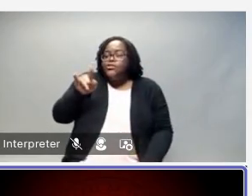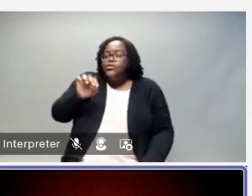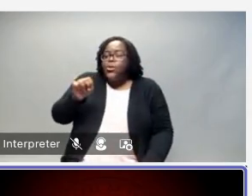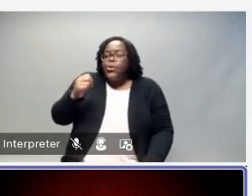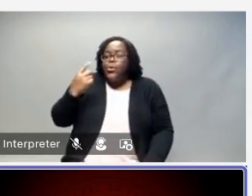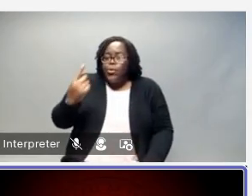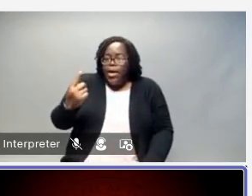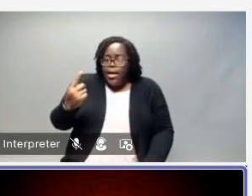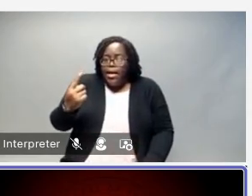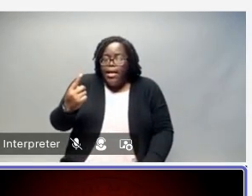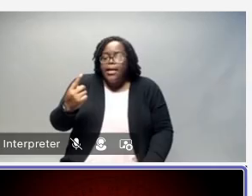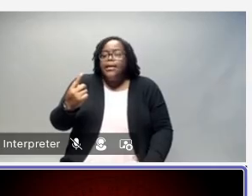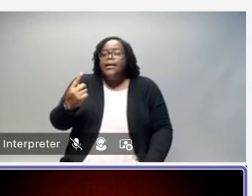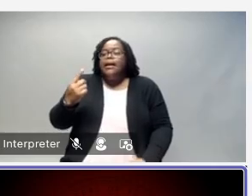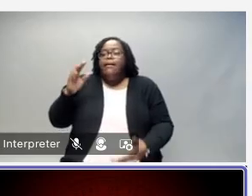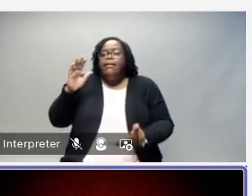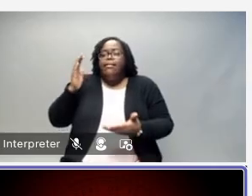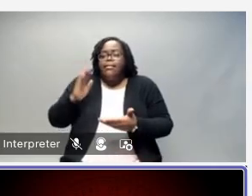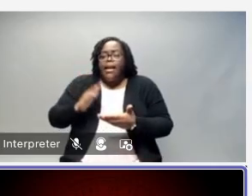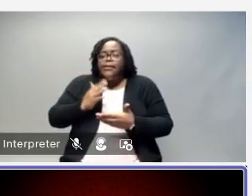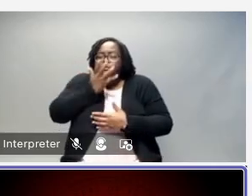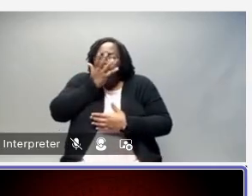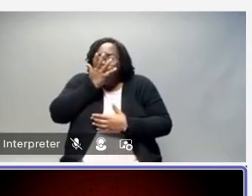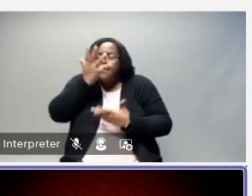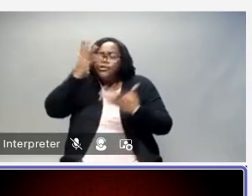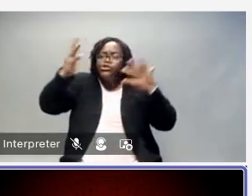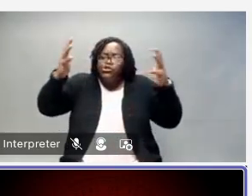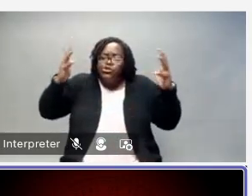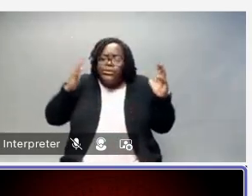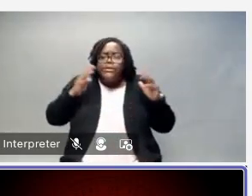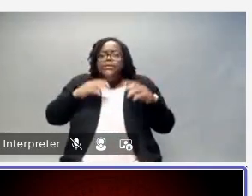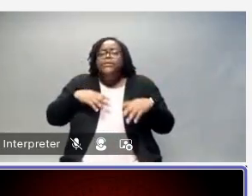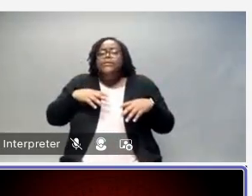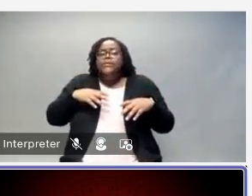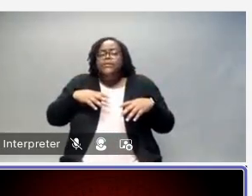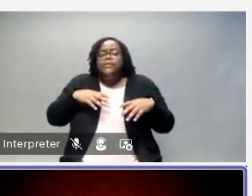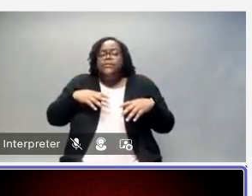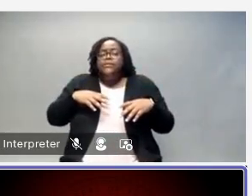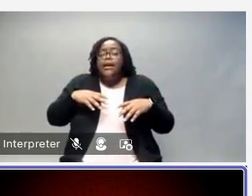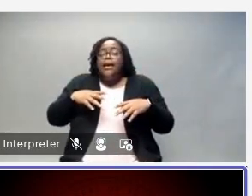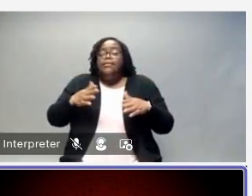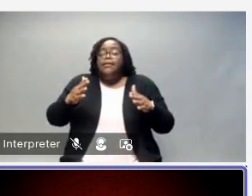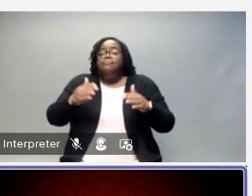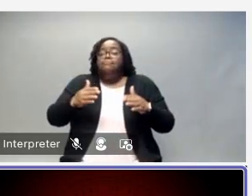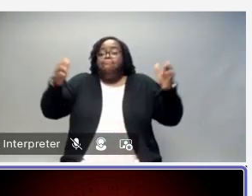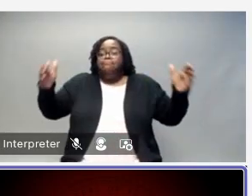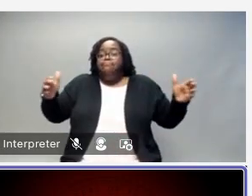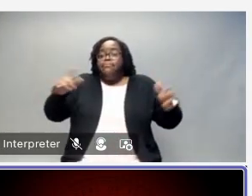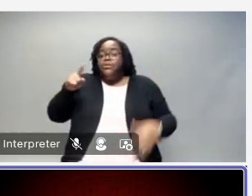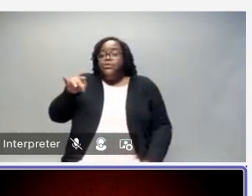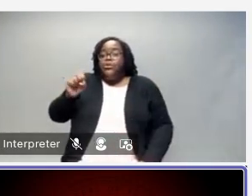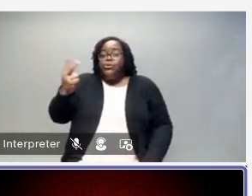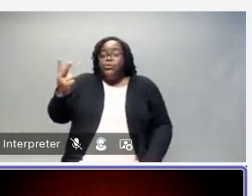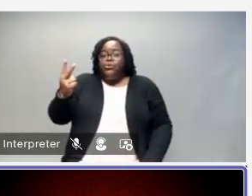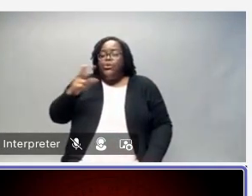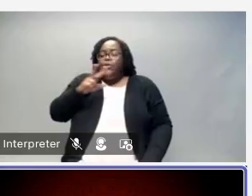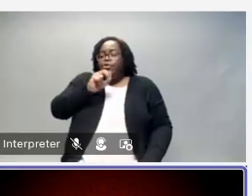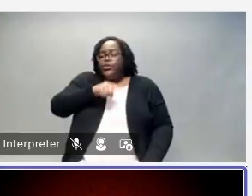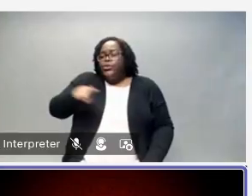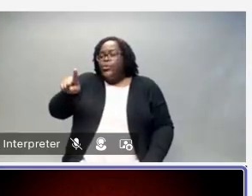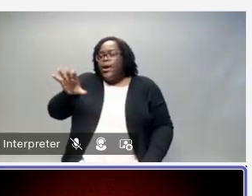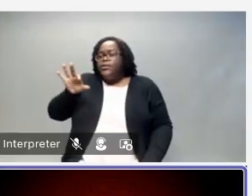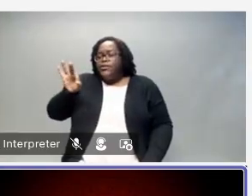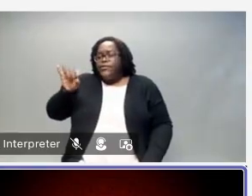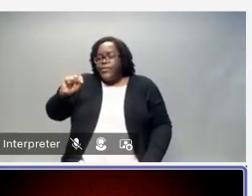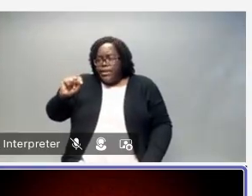and we have tree spacing within that area. And then you'll have zone 2. That's the 30-foot to 100. Ladder